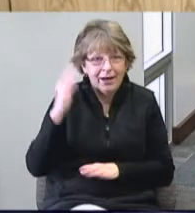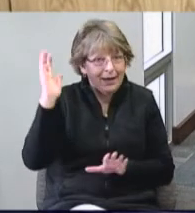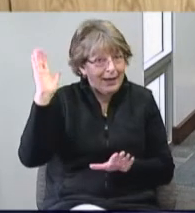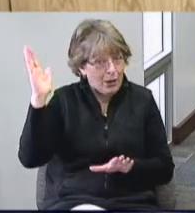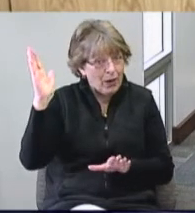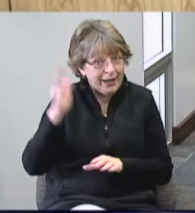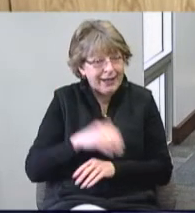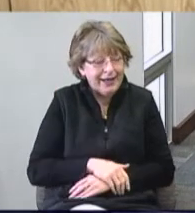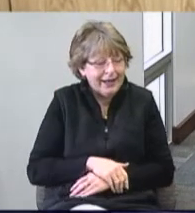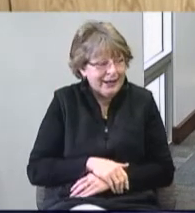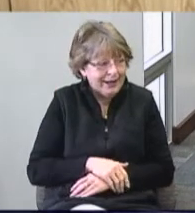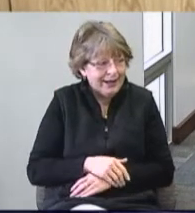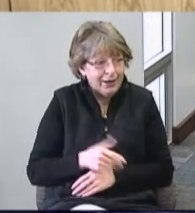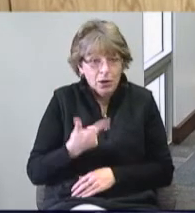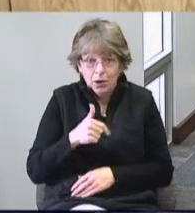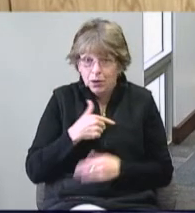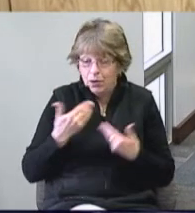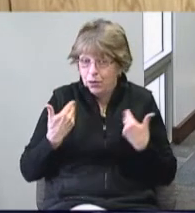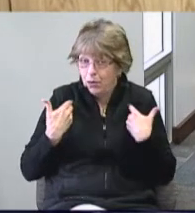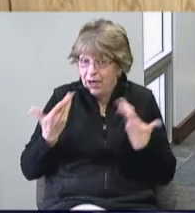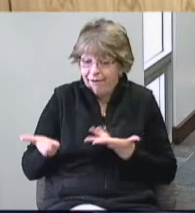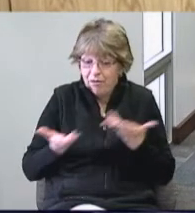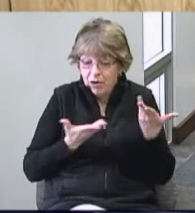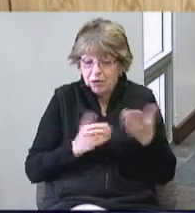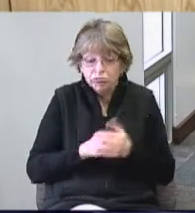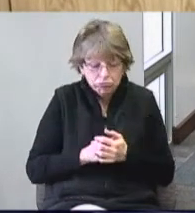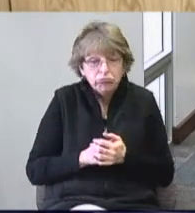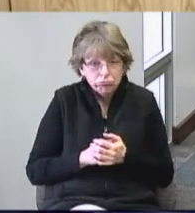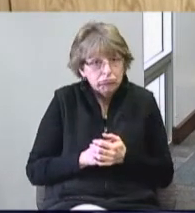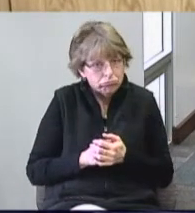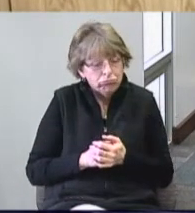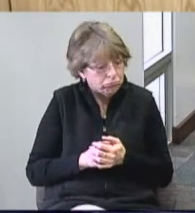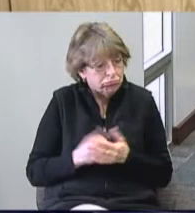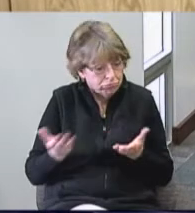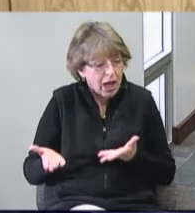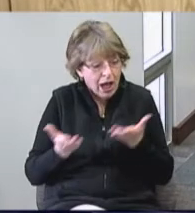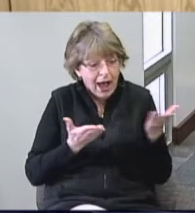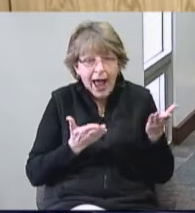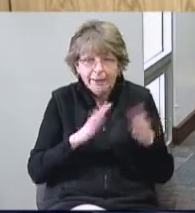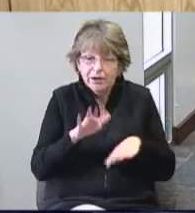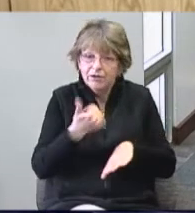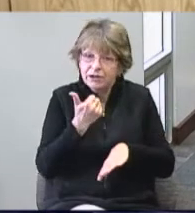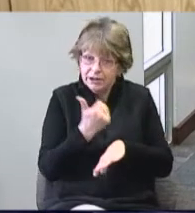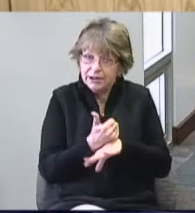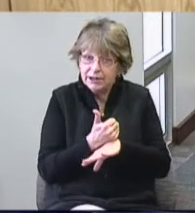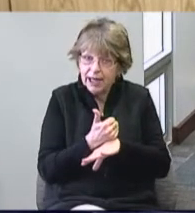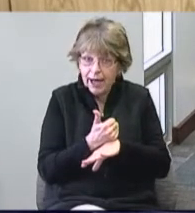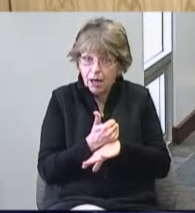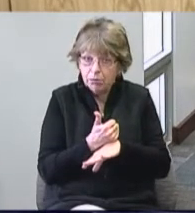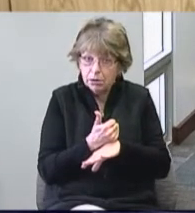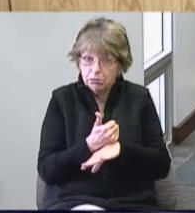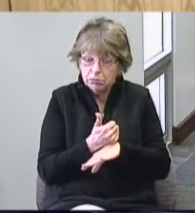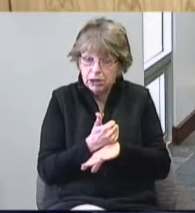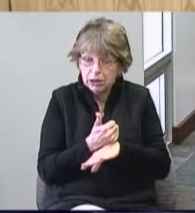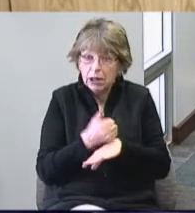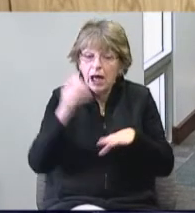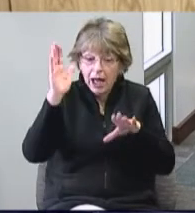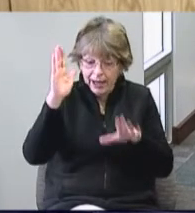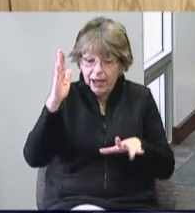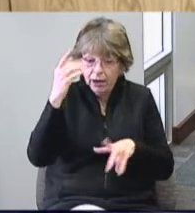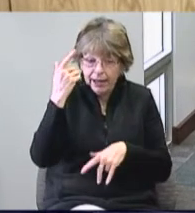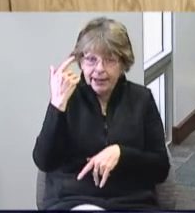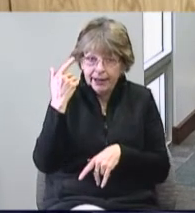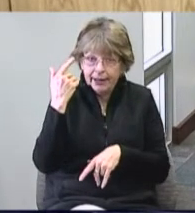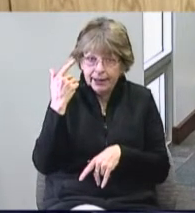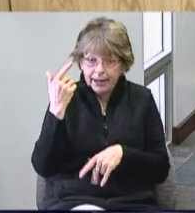Is there a motion? I'll make a motion, we set the public hearing for the redevelopment project as presented